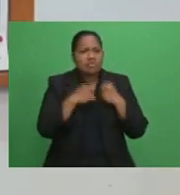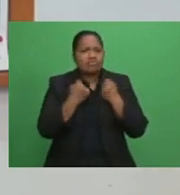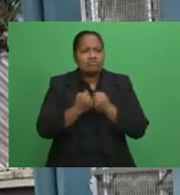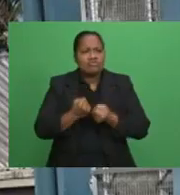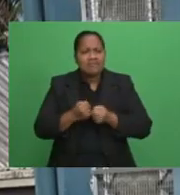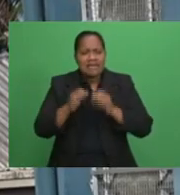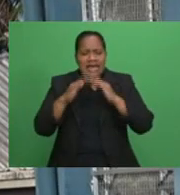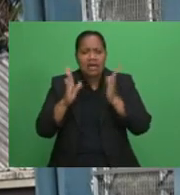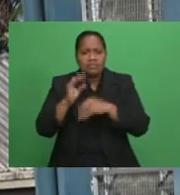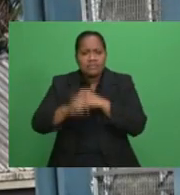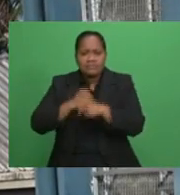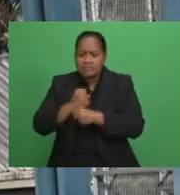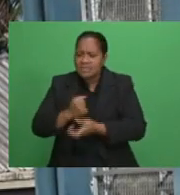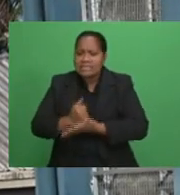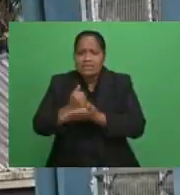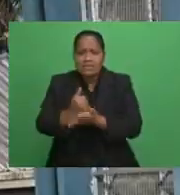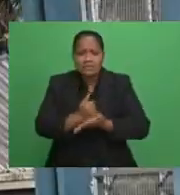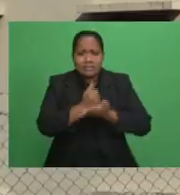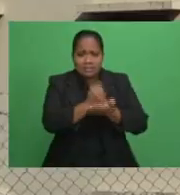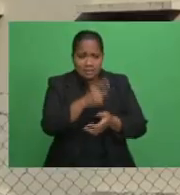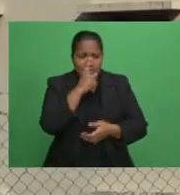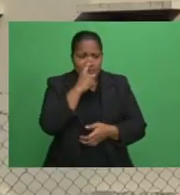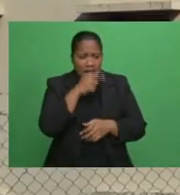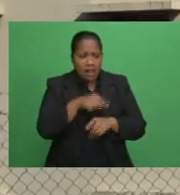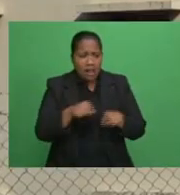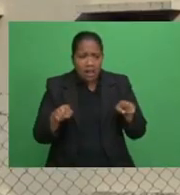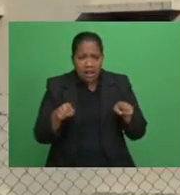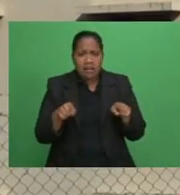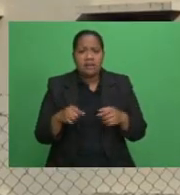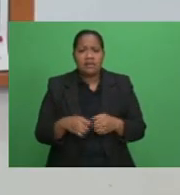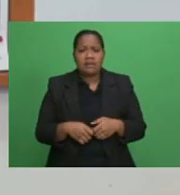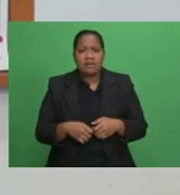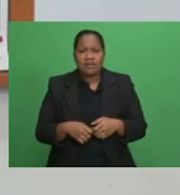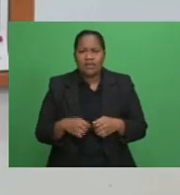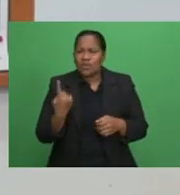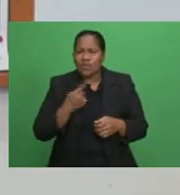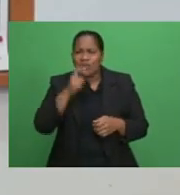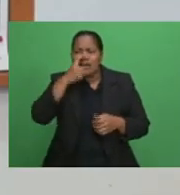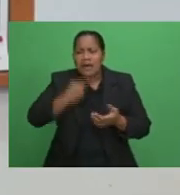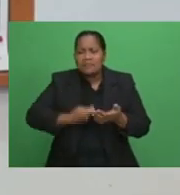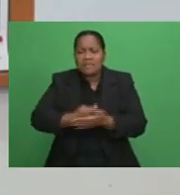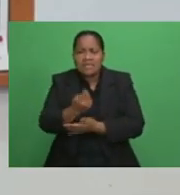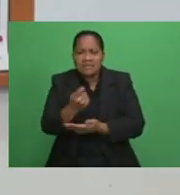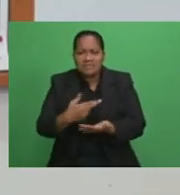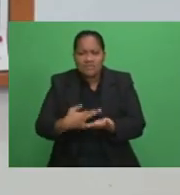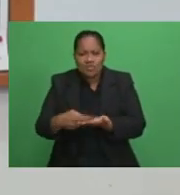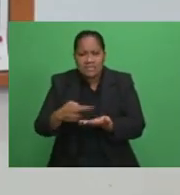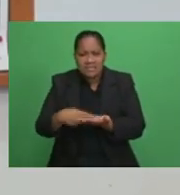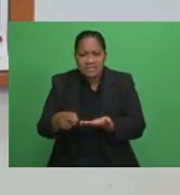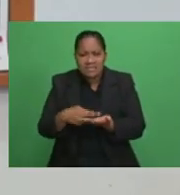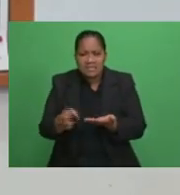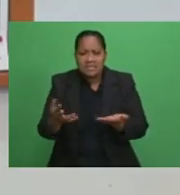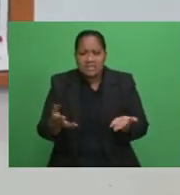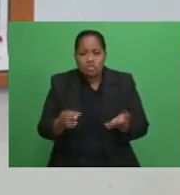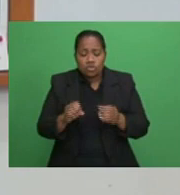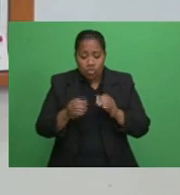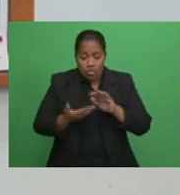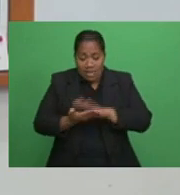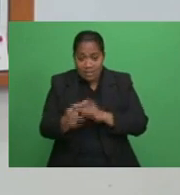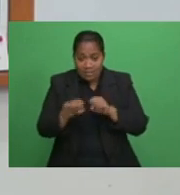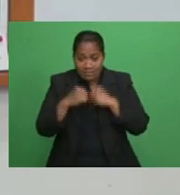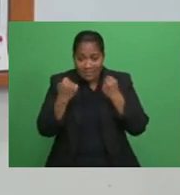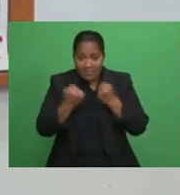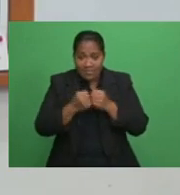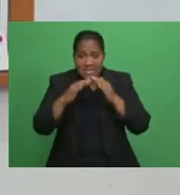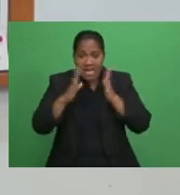people who are not able to pay their rent. So under social housing, we